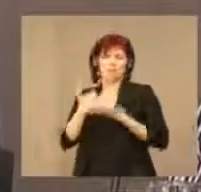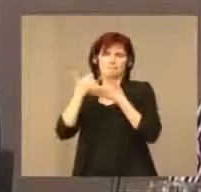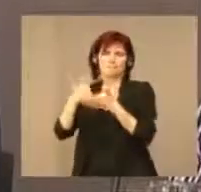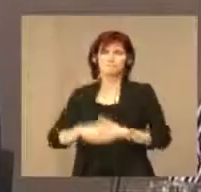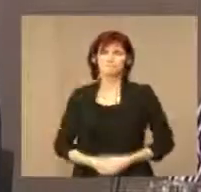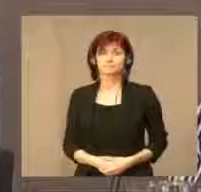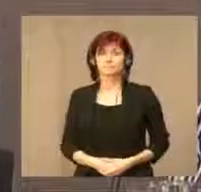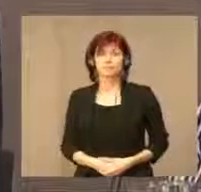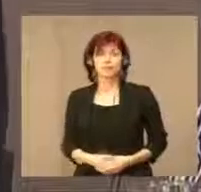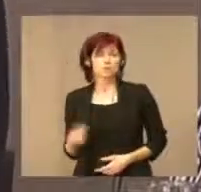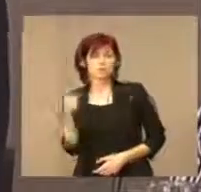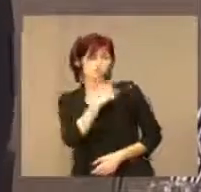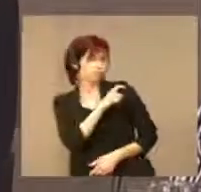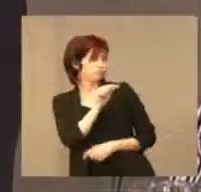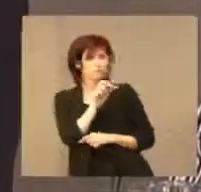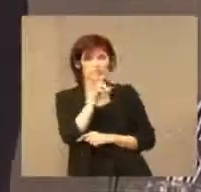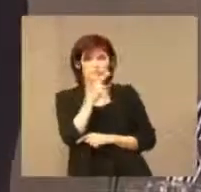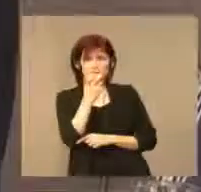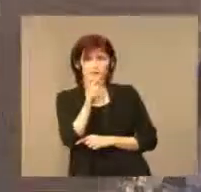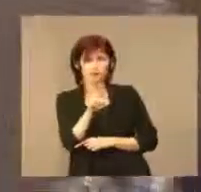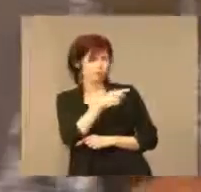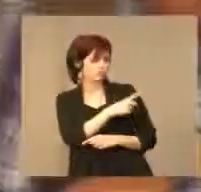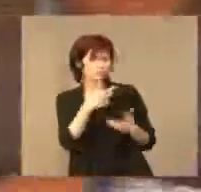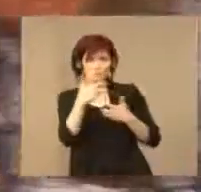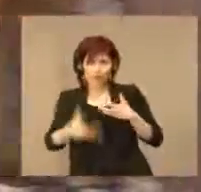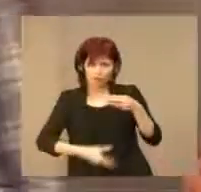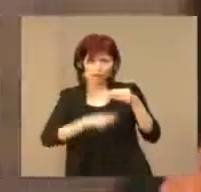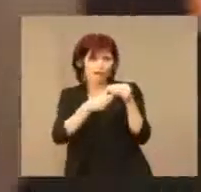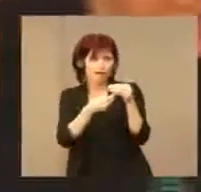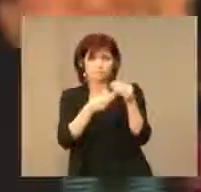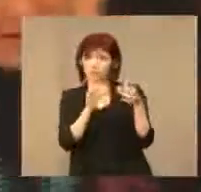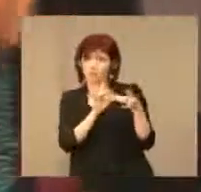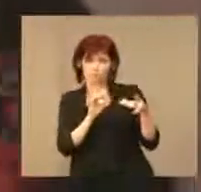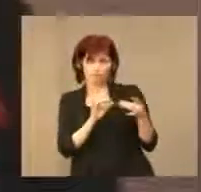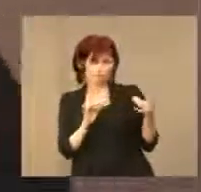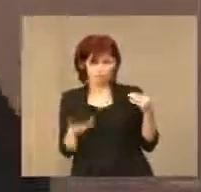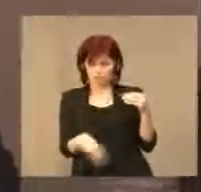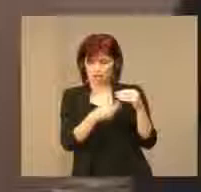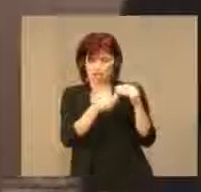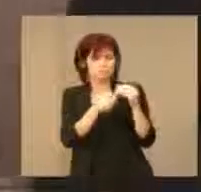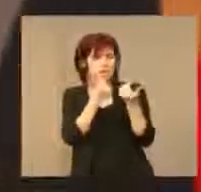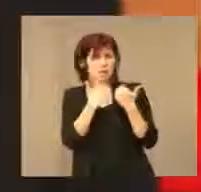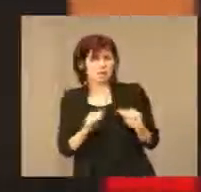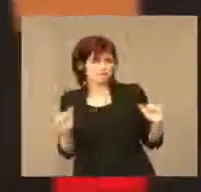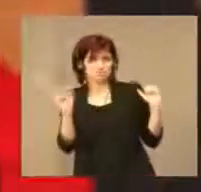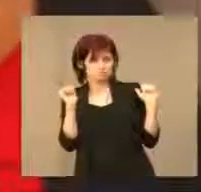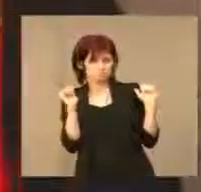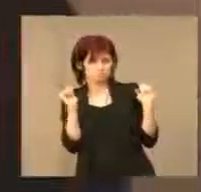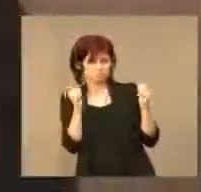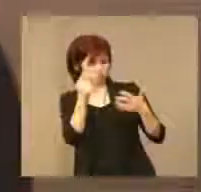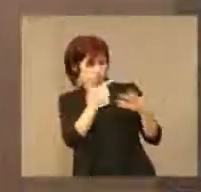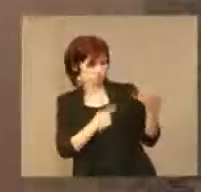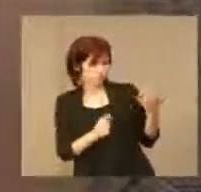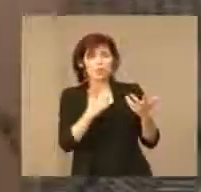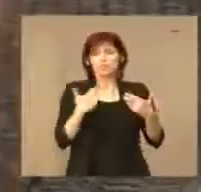Trevor, do you want to add maybe anything in addition to your comments and what's just been said in terms of, you know, what the Youth Council